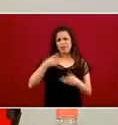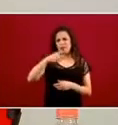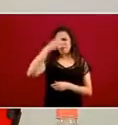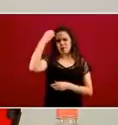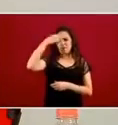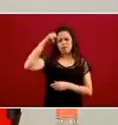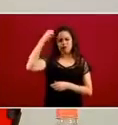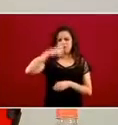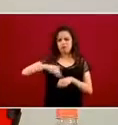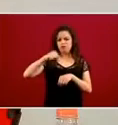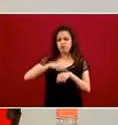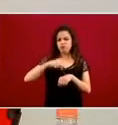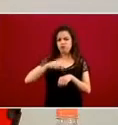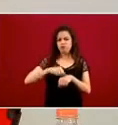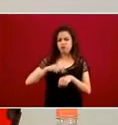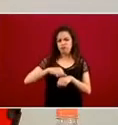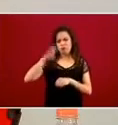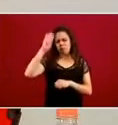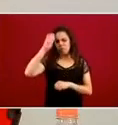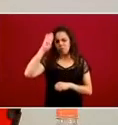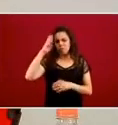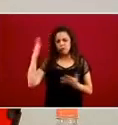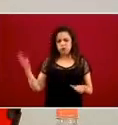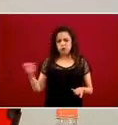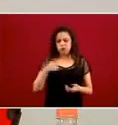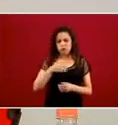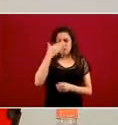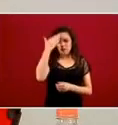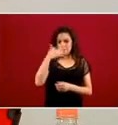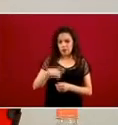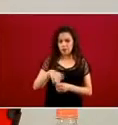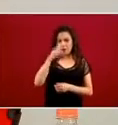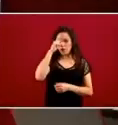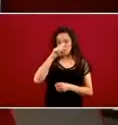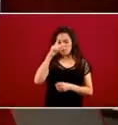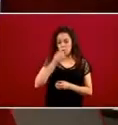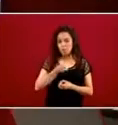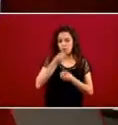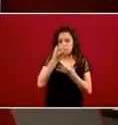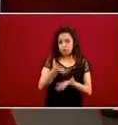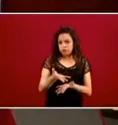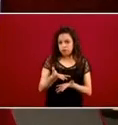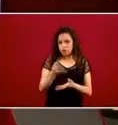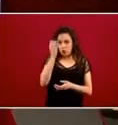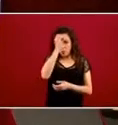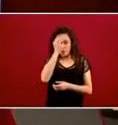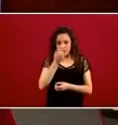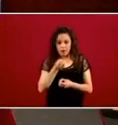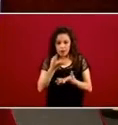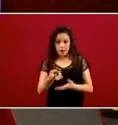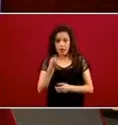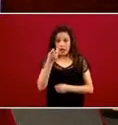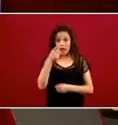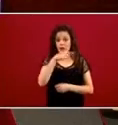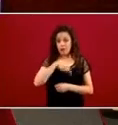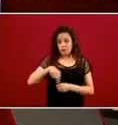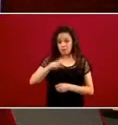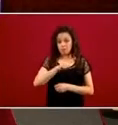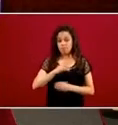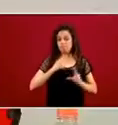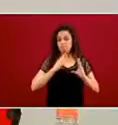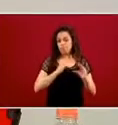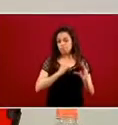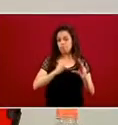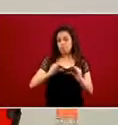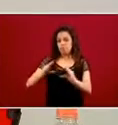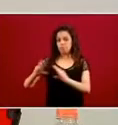have specialists that are extraordinary specialists in our country that really provide even counseling for a lot of institutions,